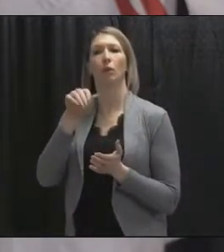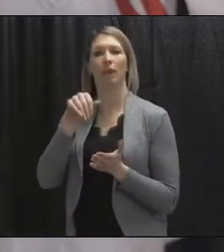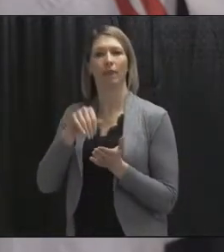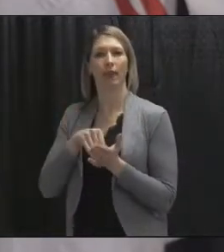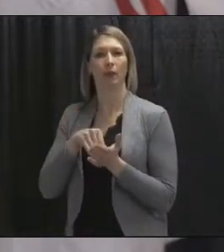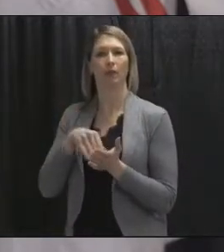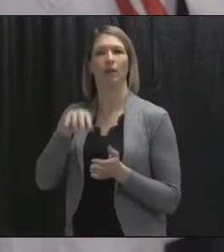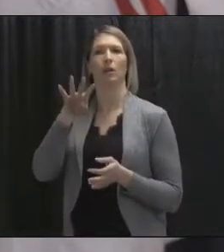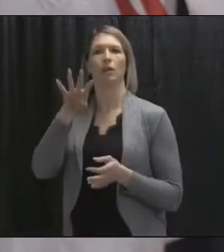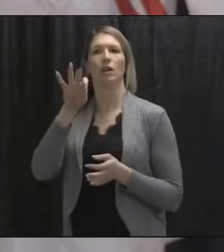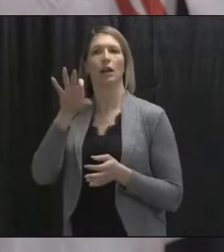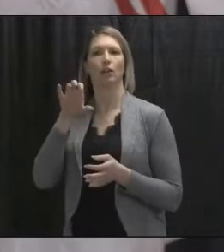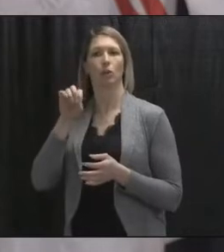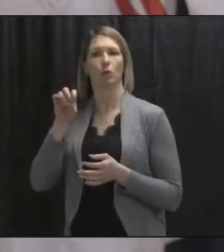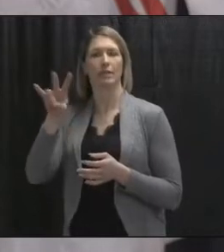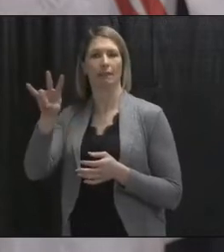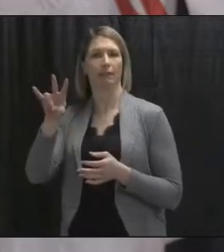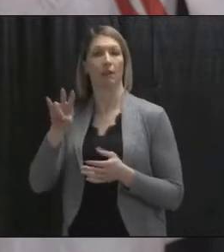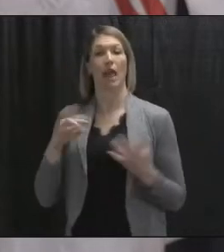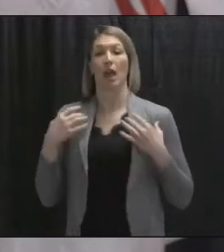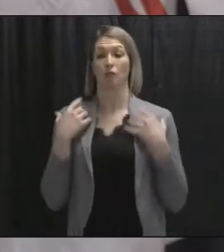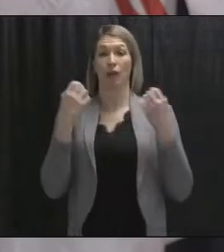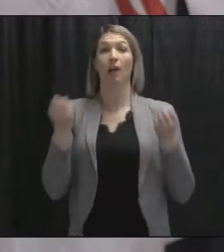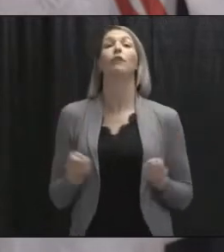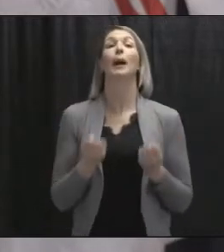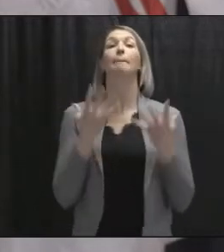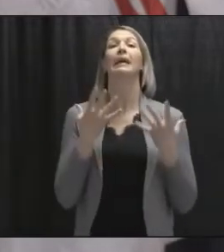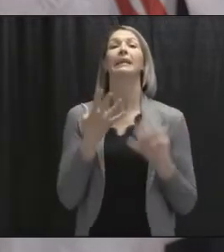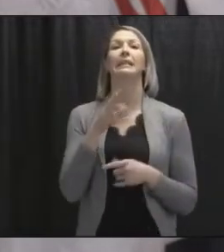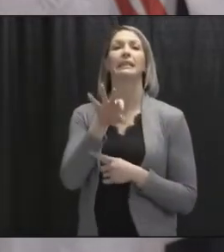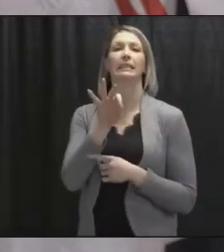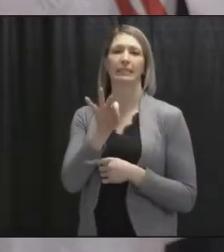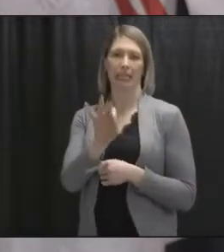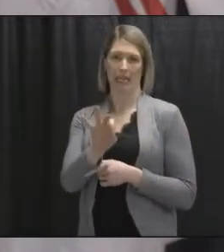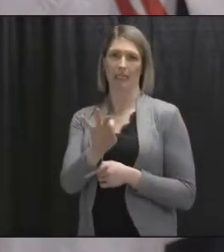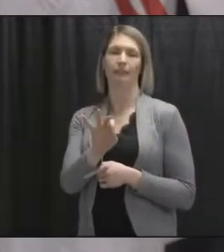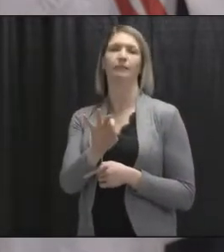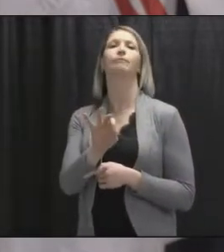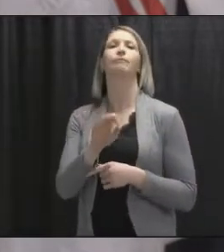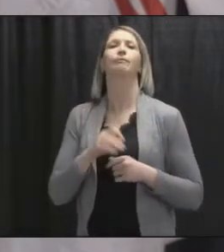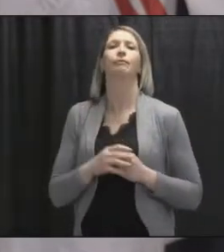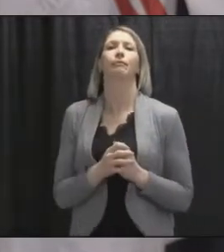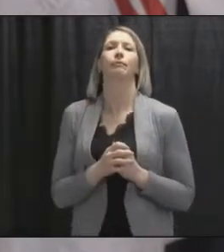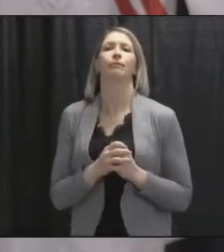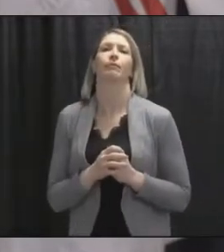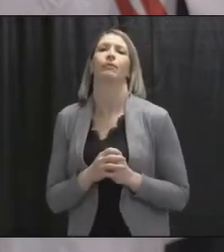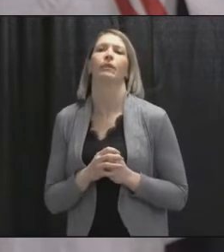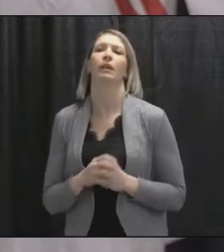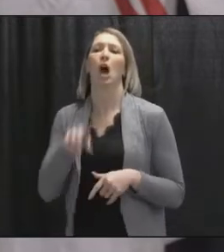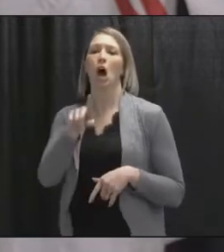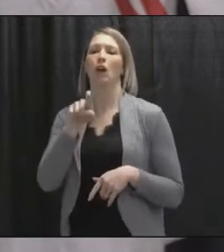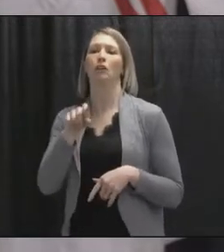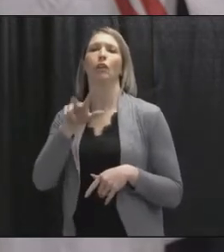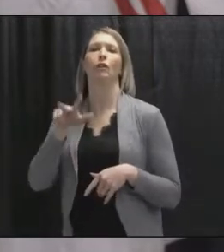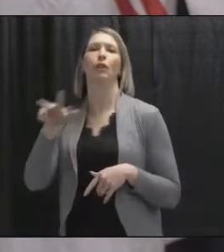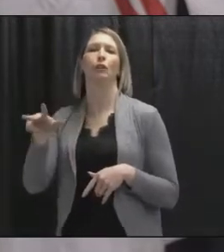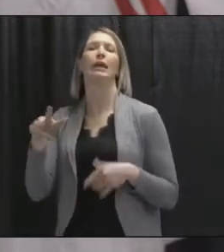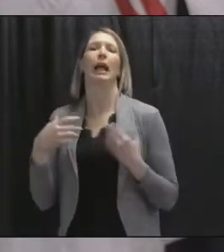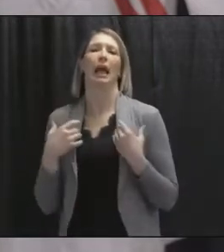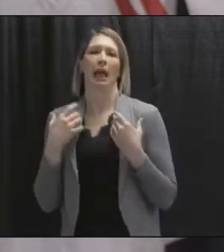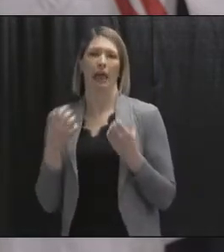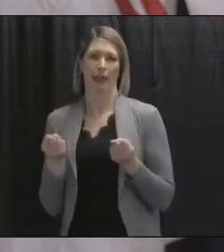early stages of this pandemic, and in keeping the number of new cases to a minimum will help ensure that our healthcare system has the